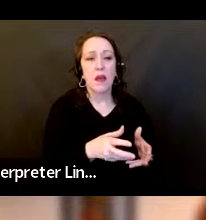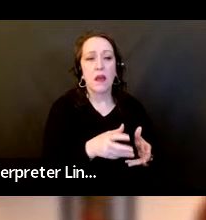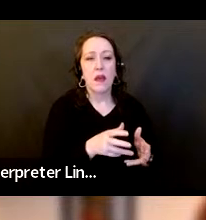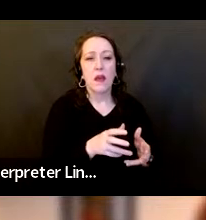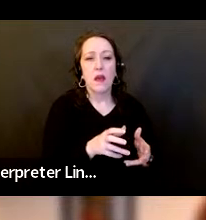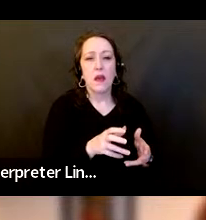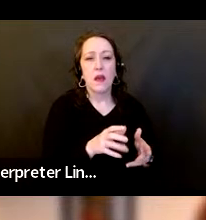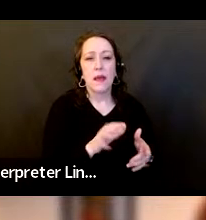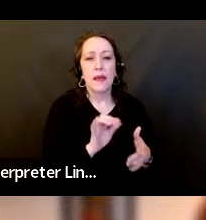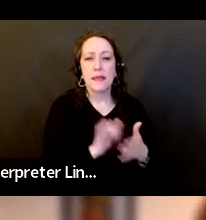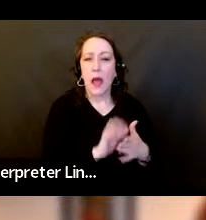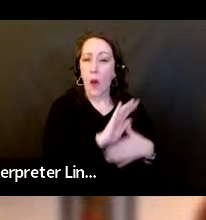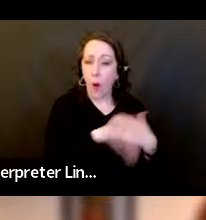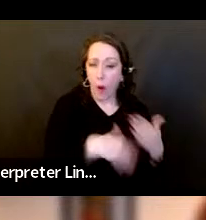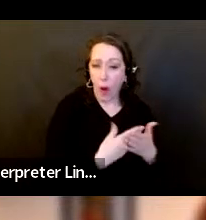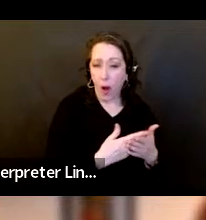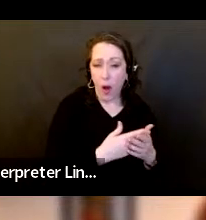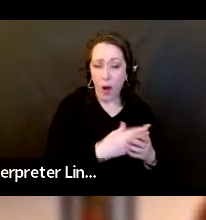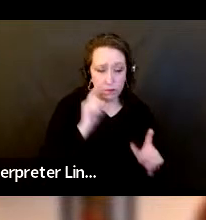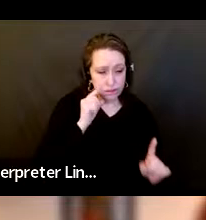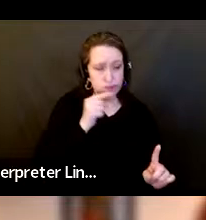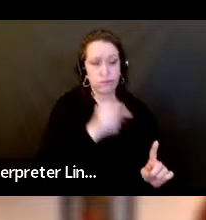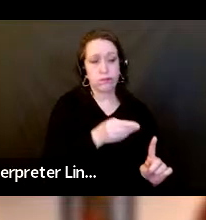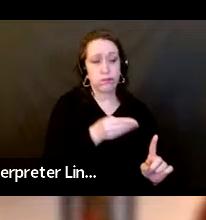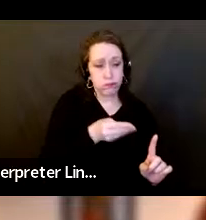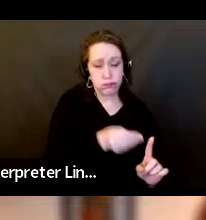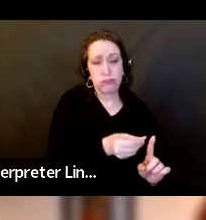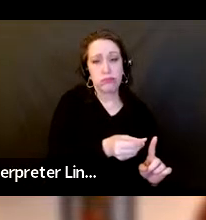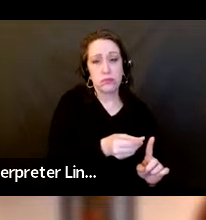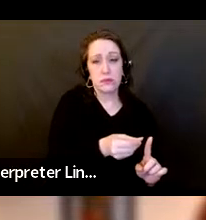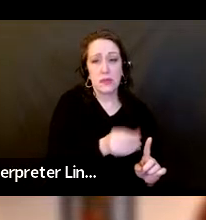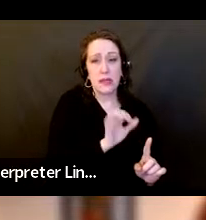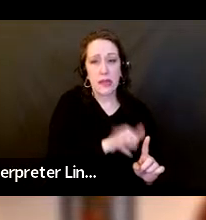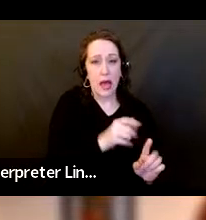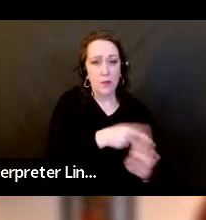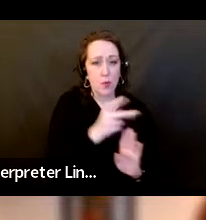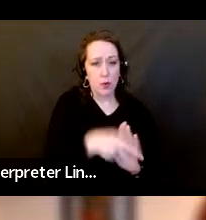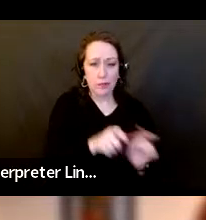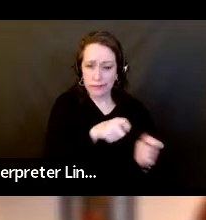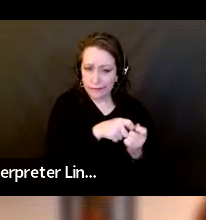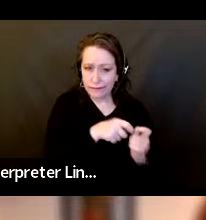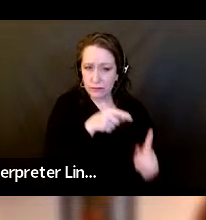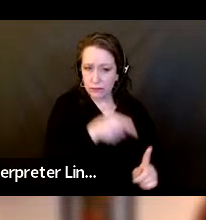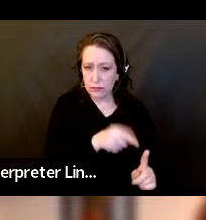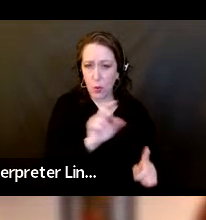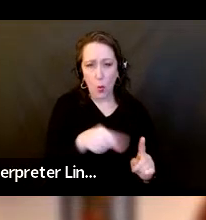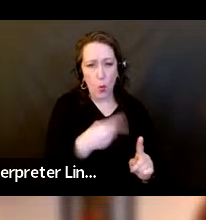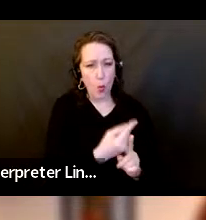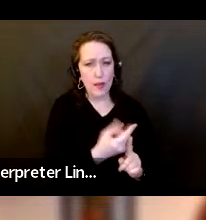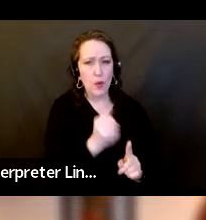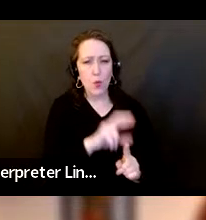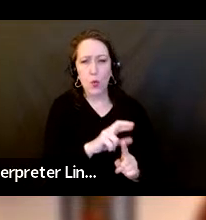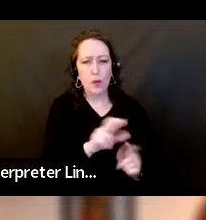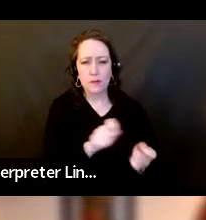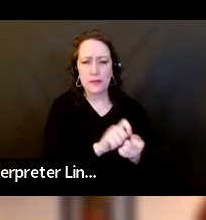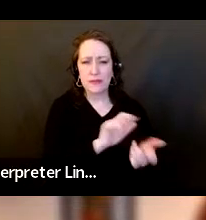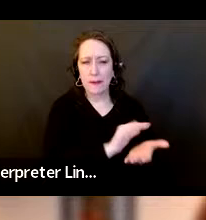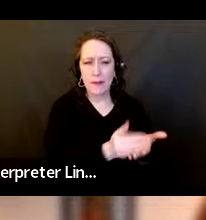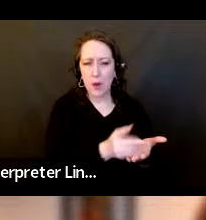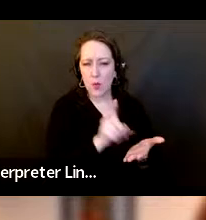that all to go to that particular program, or is just a certain amount?